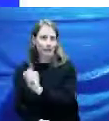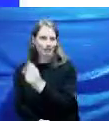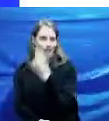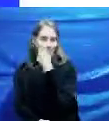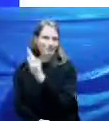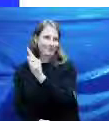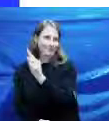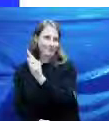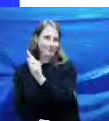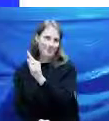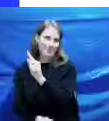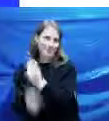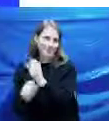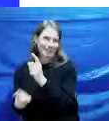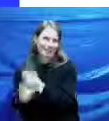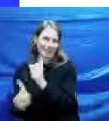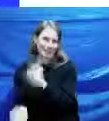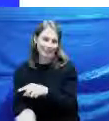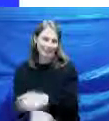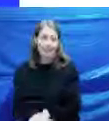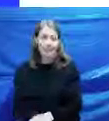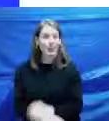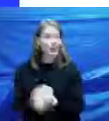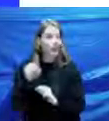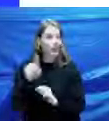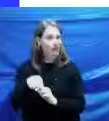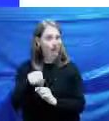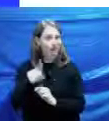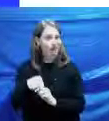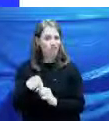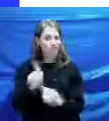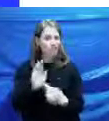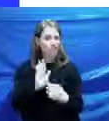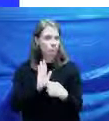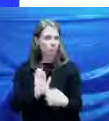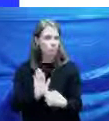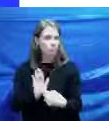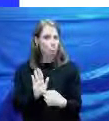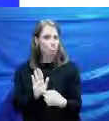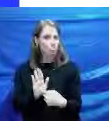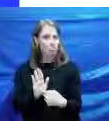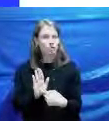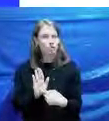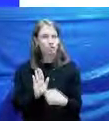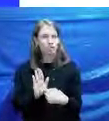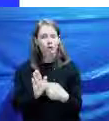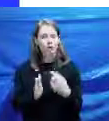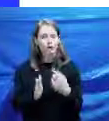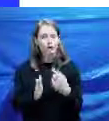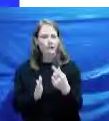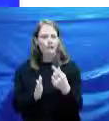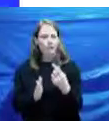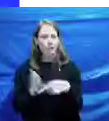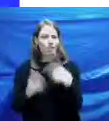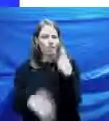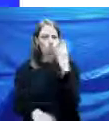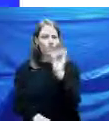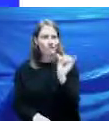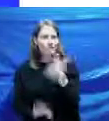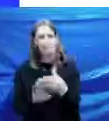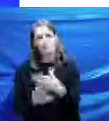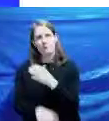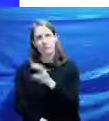pre-Common Core. Every year we get a little bit of everything moving year to year to year. Every year, you know, kindergarten. They start off